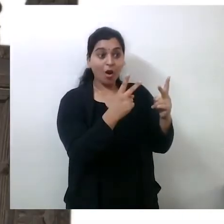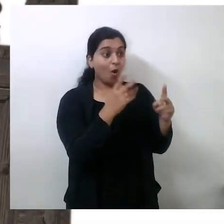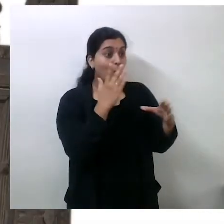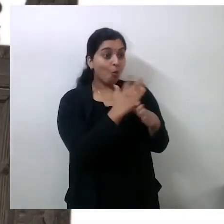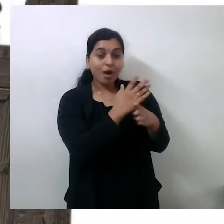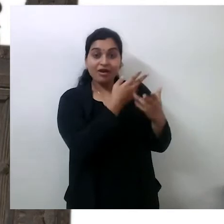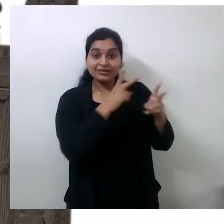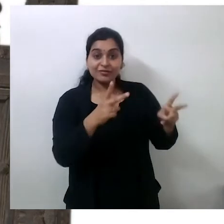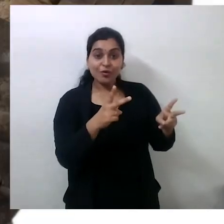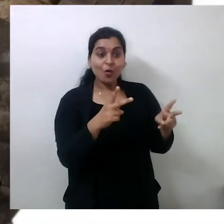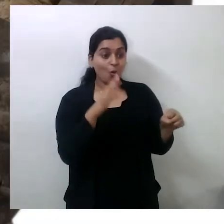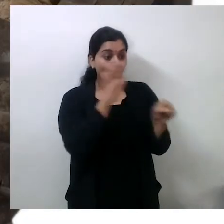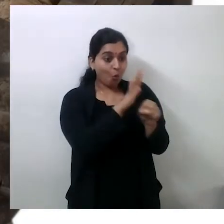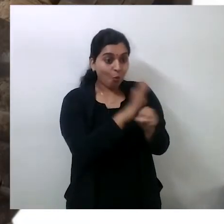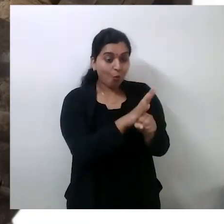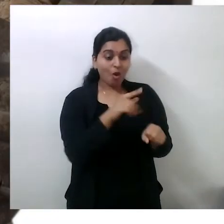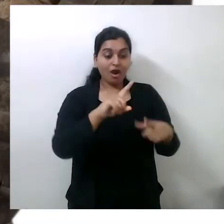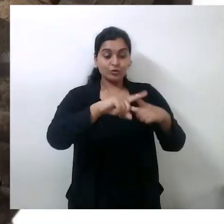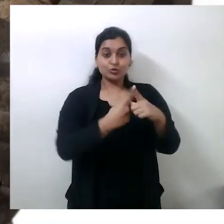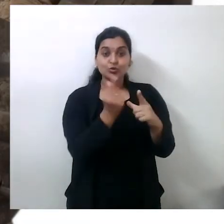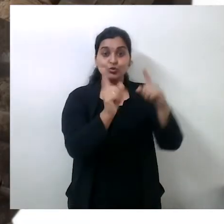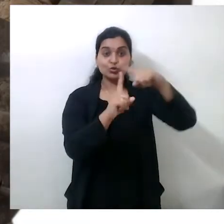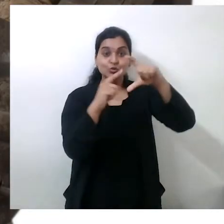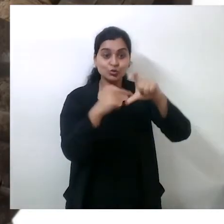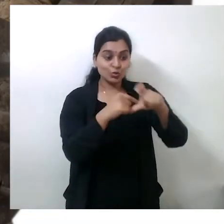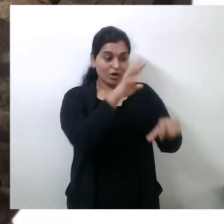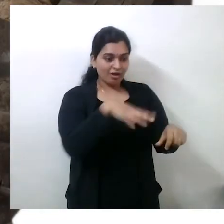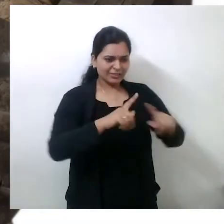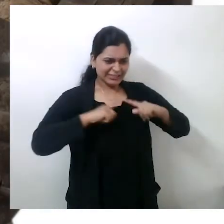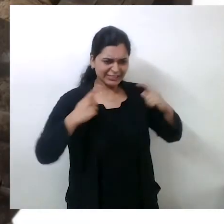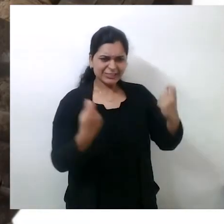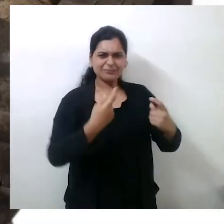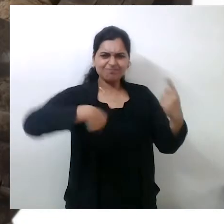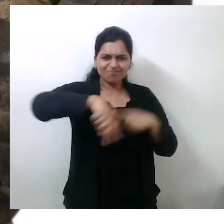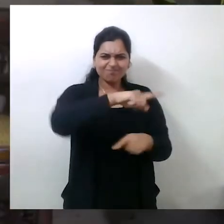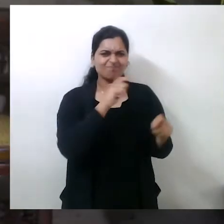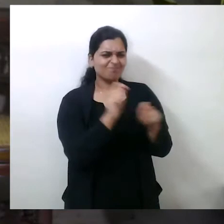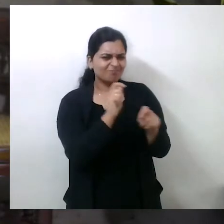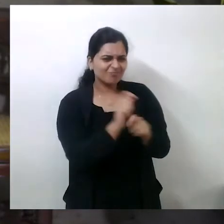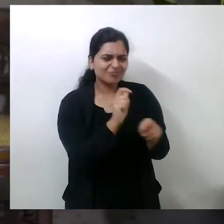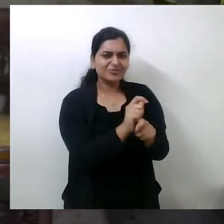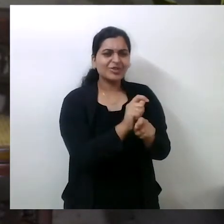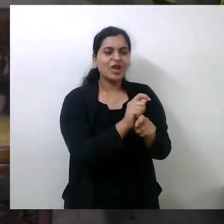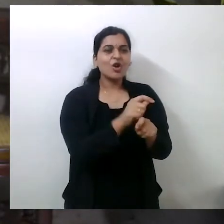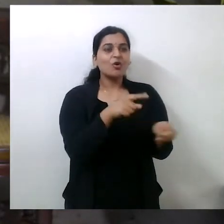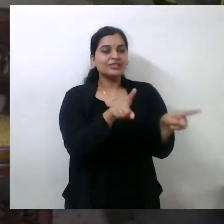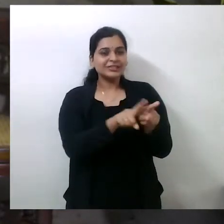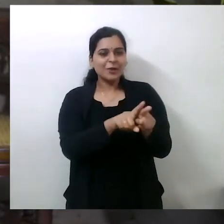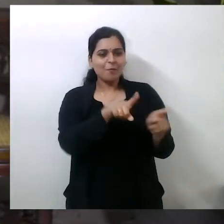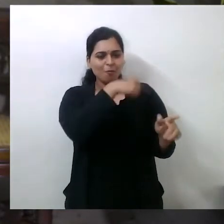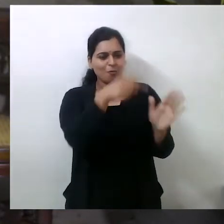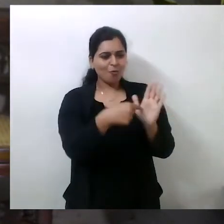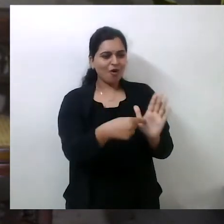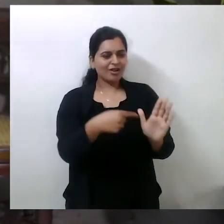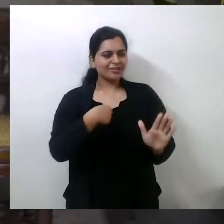piercing, the woodwork, the jute work. It's a combined effort, as it has always been, and it's